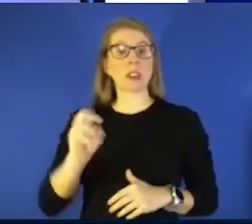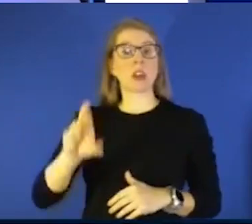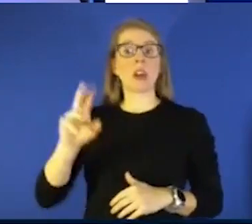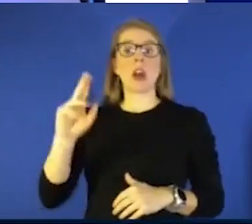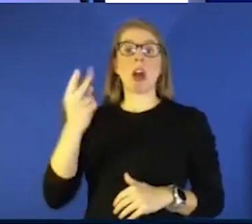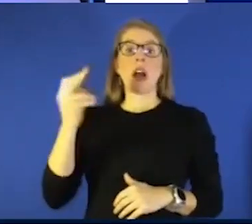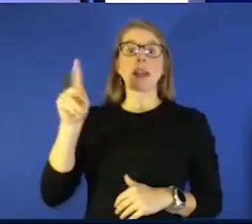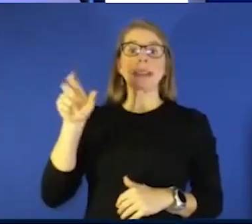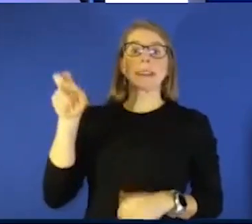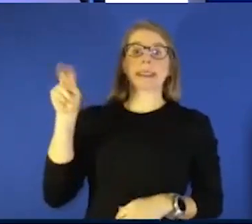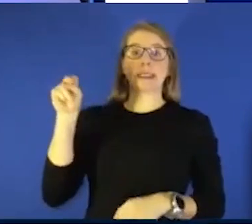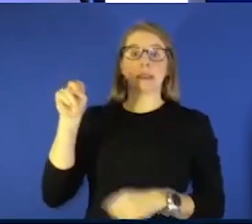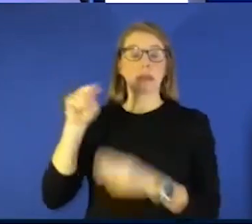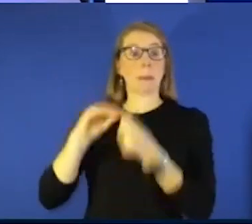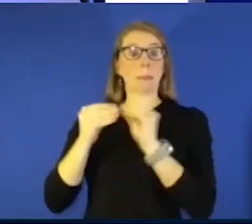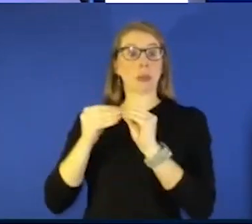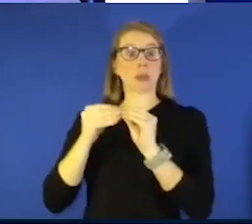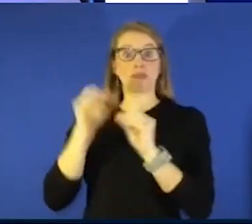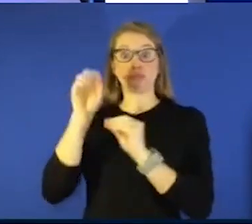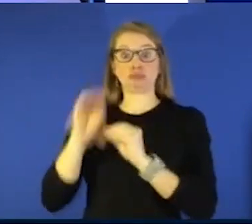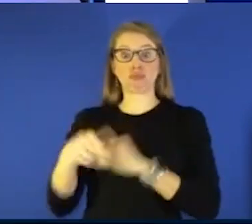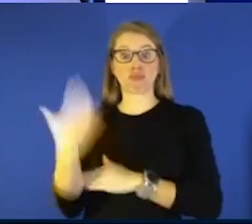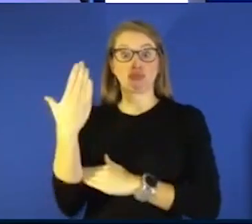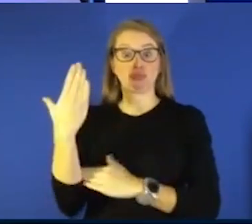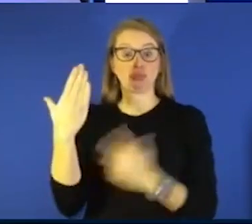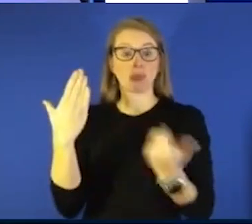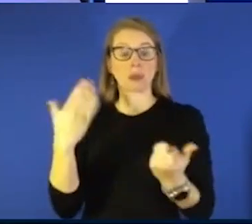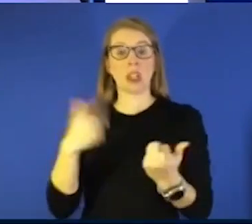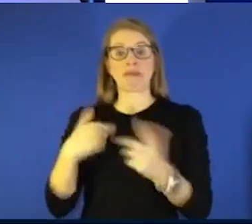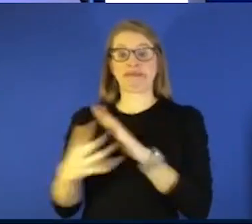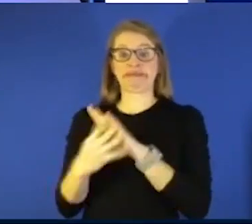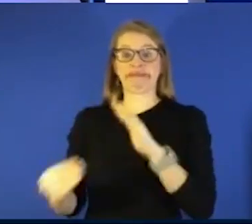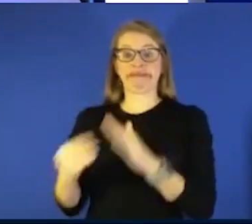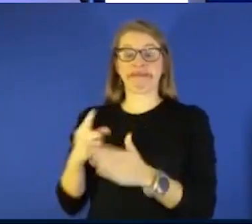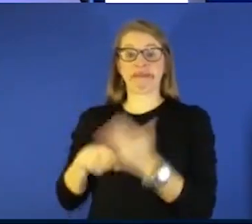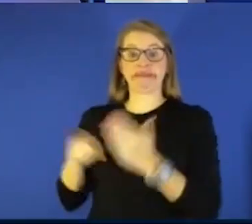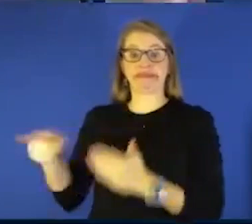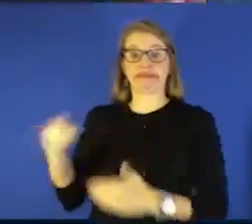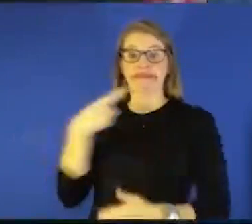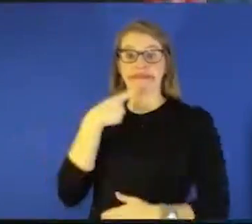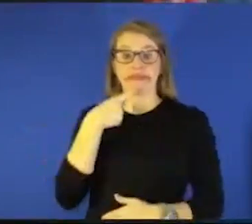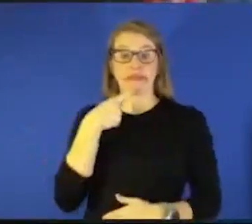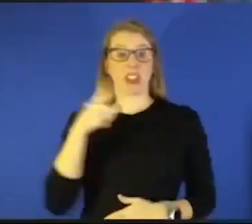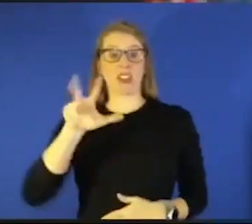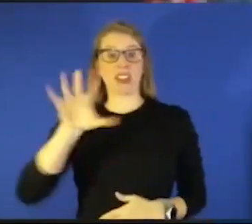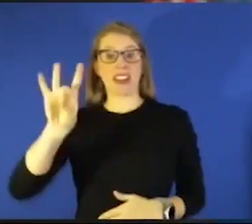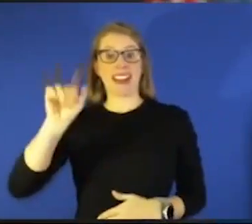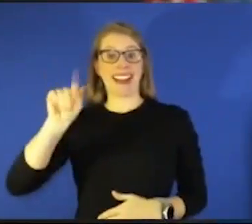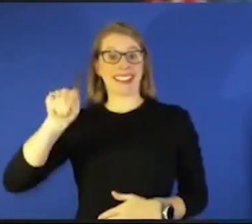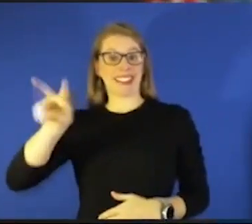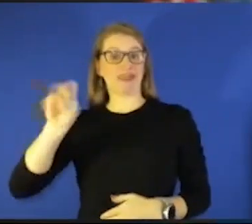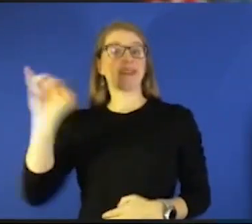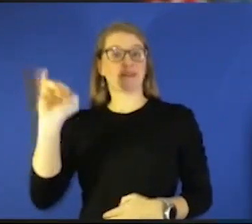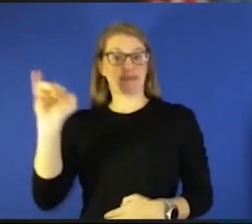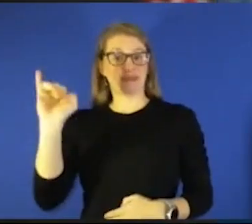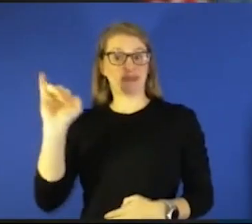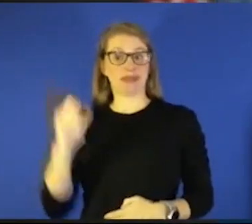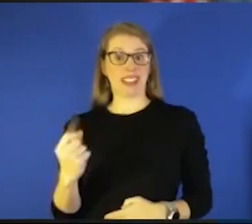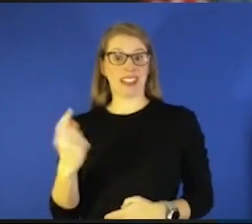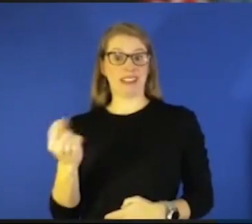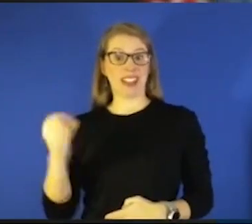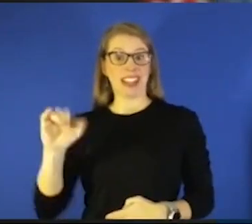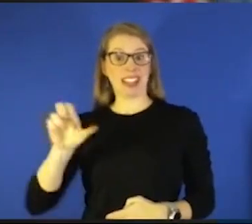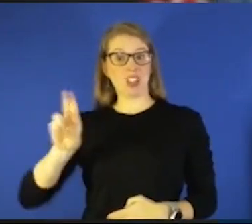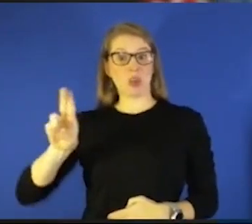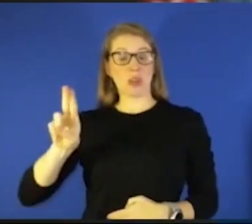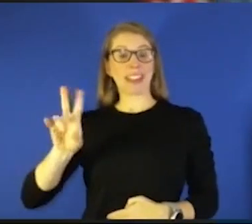this morning. I'll echo what Dr. Stites said. But 38 active infections with 11 in the ICU and 7 of